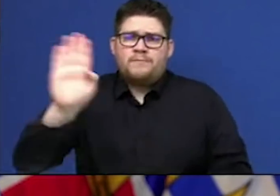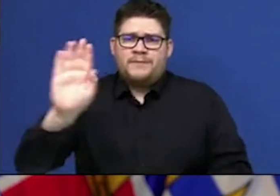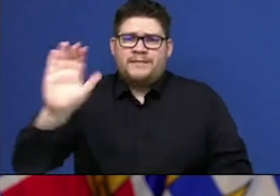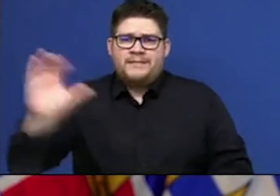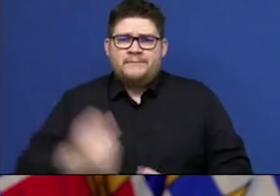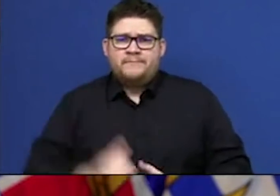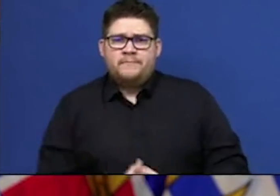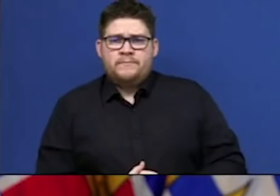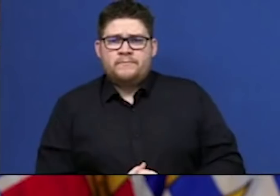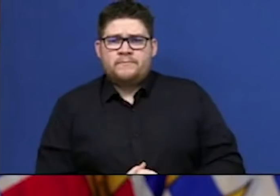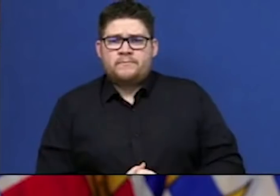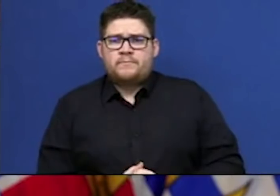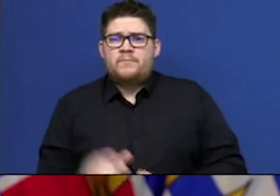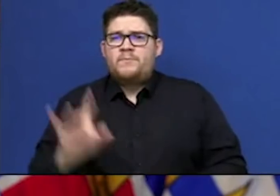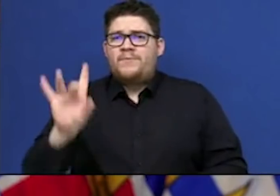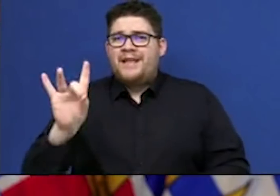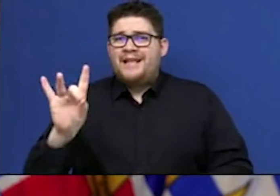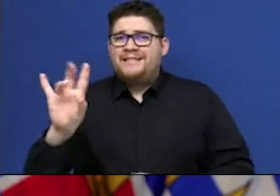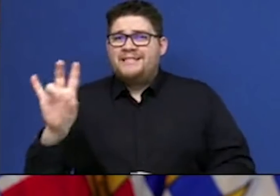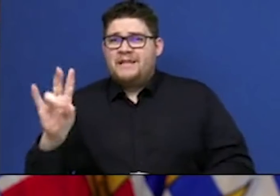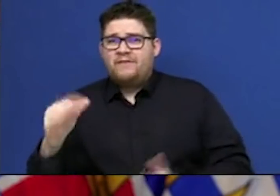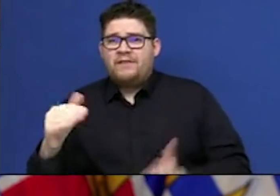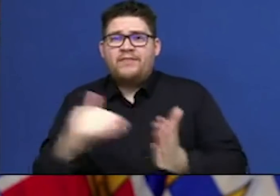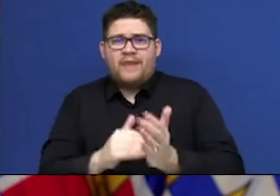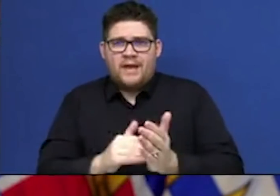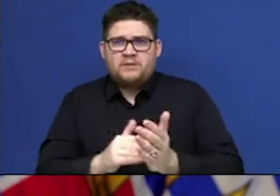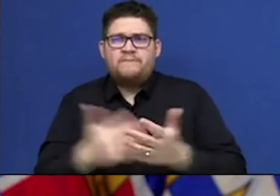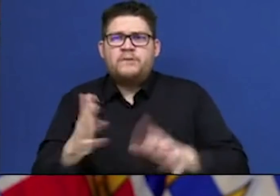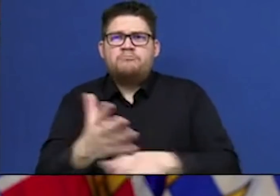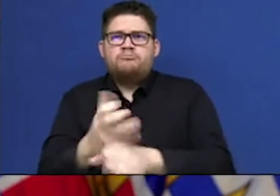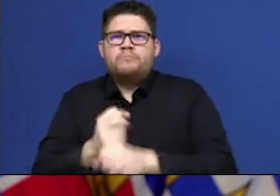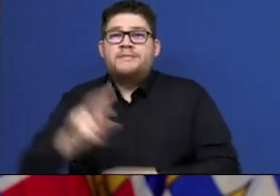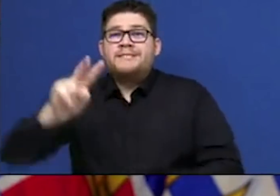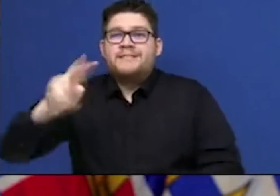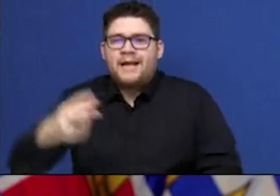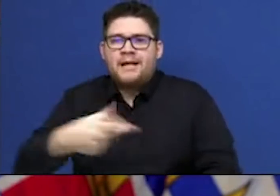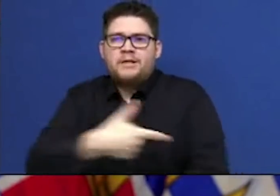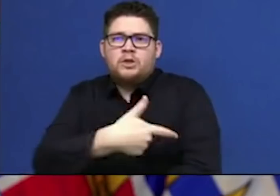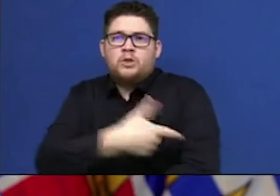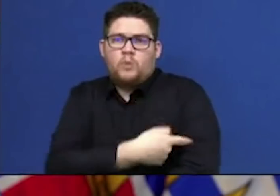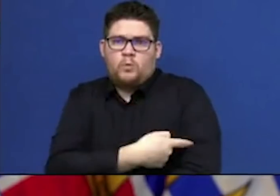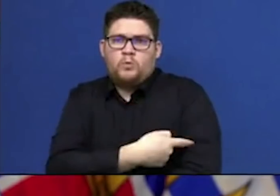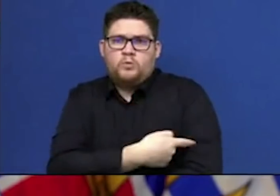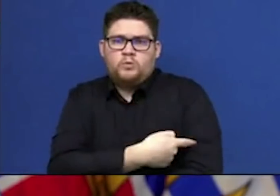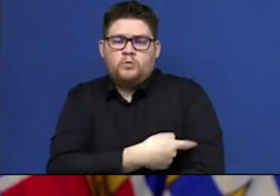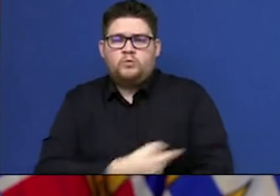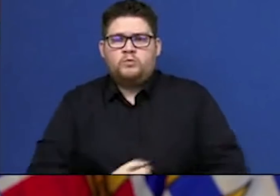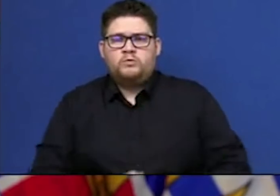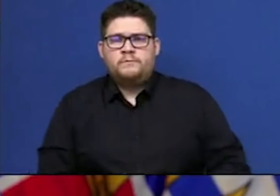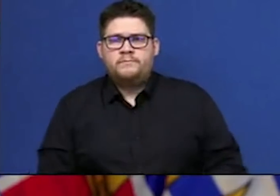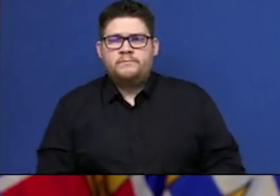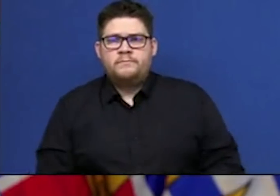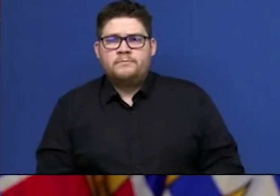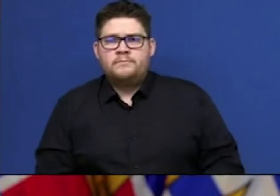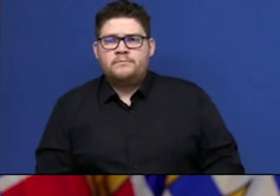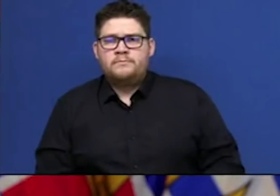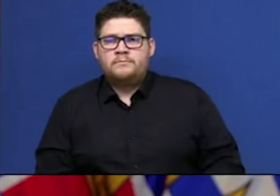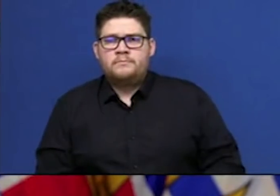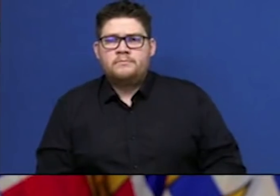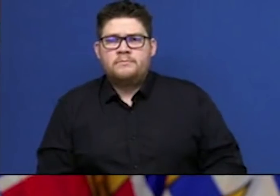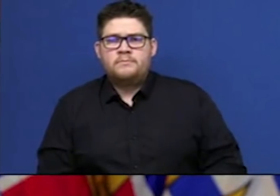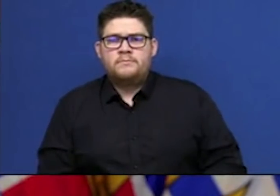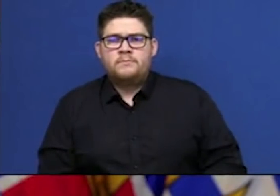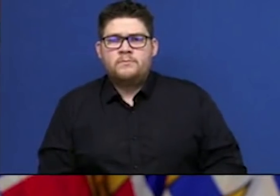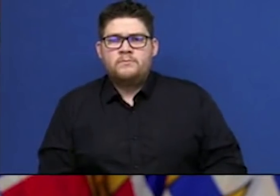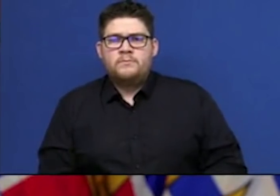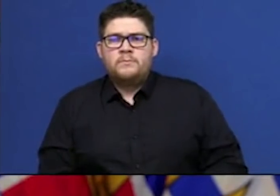87,289 are second doses, but we are making good progress with getting the important protection from the first dose into more